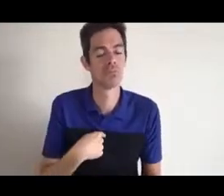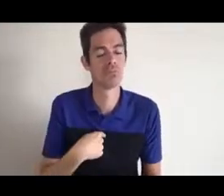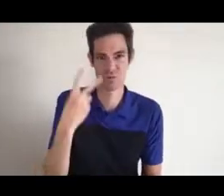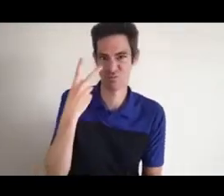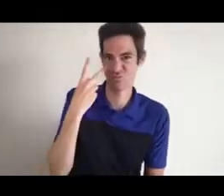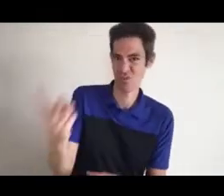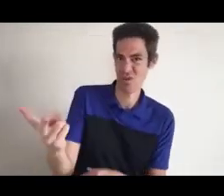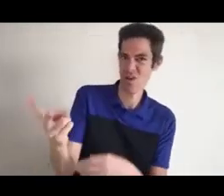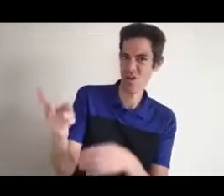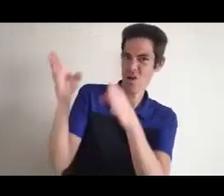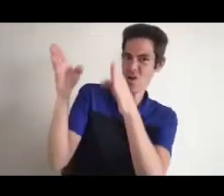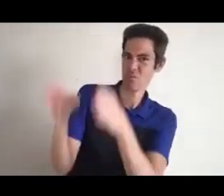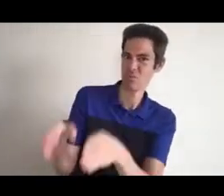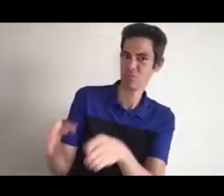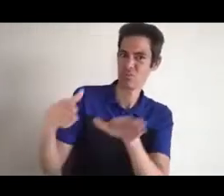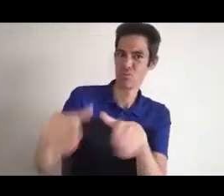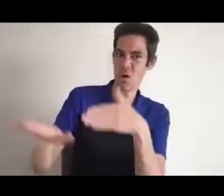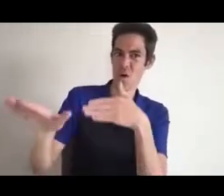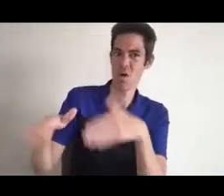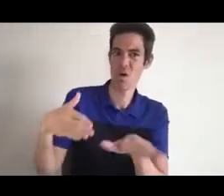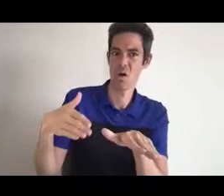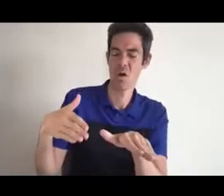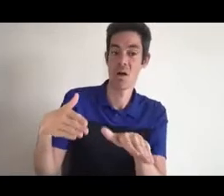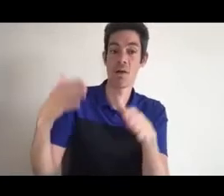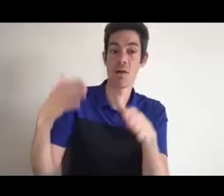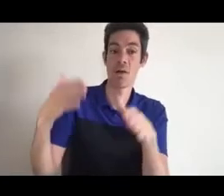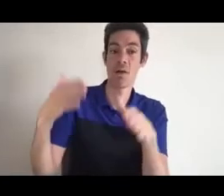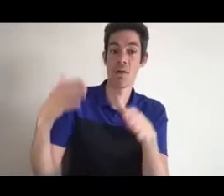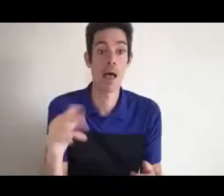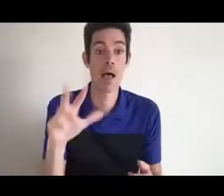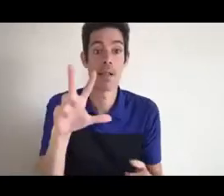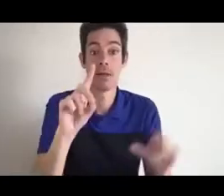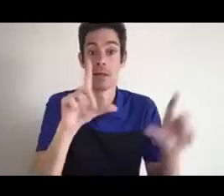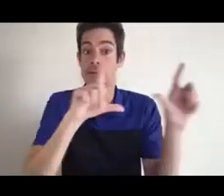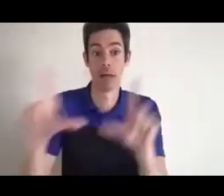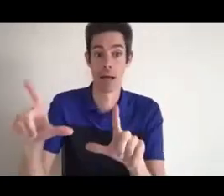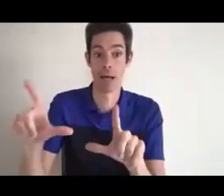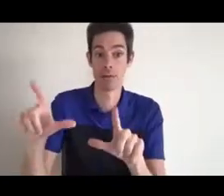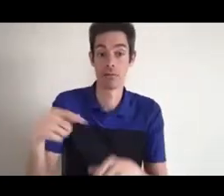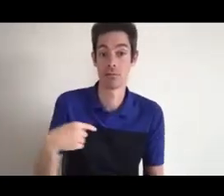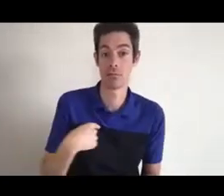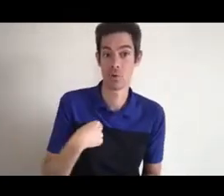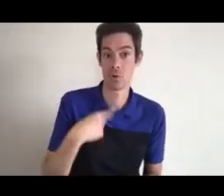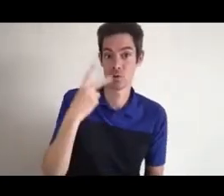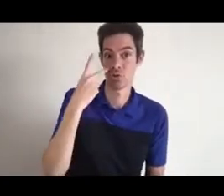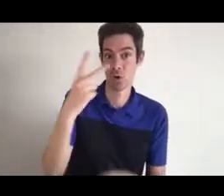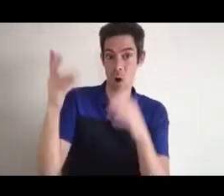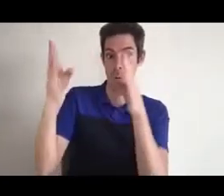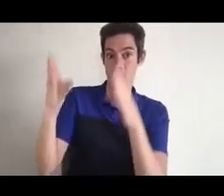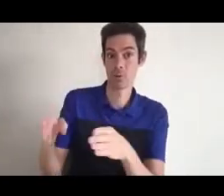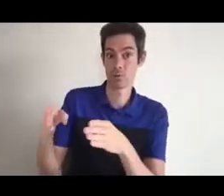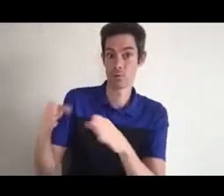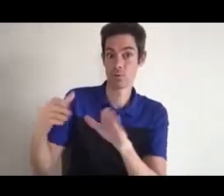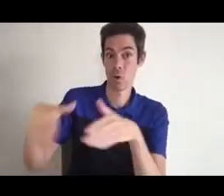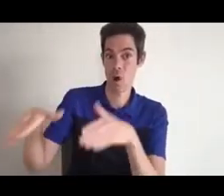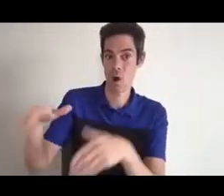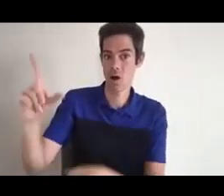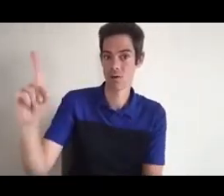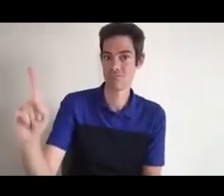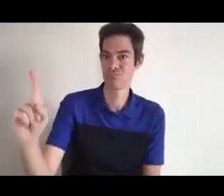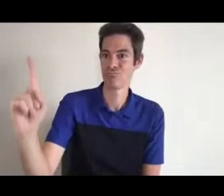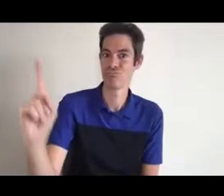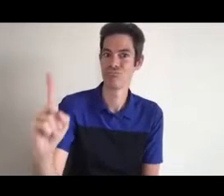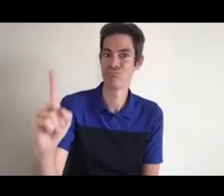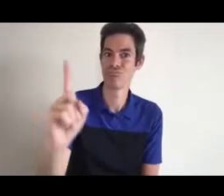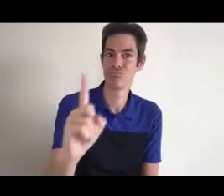3D as a verb, I saw a person walking. And now if you put the scene in, I saw